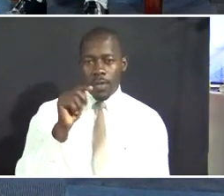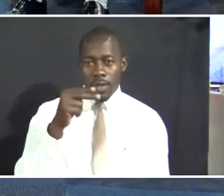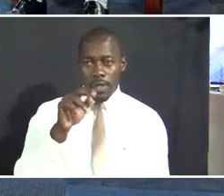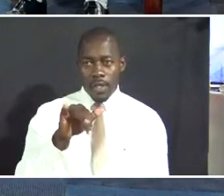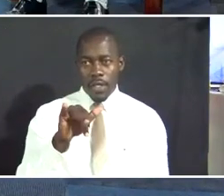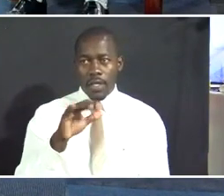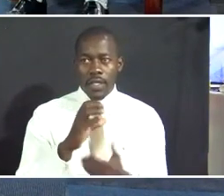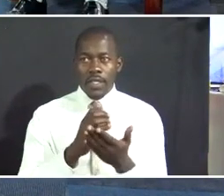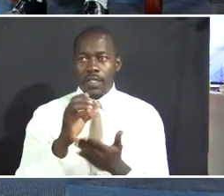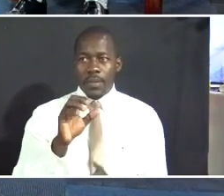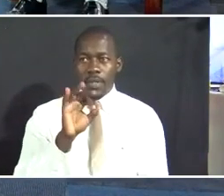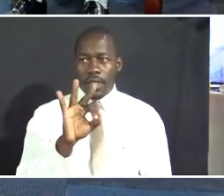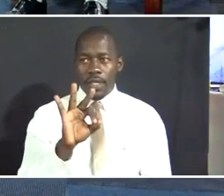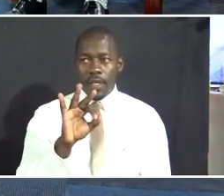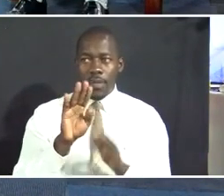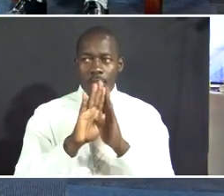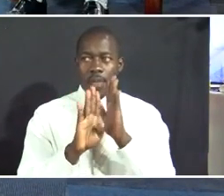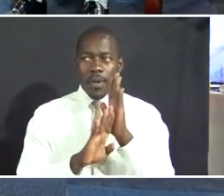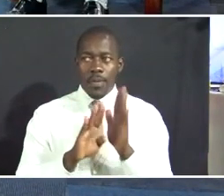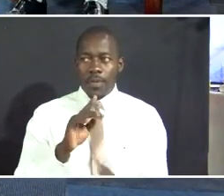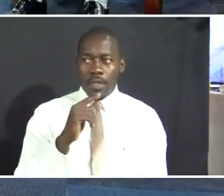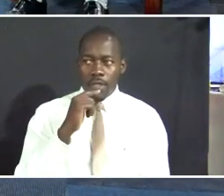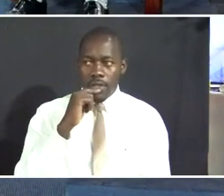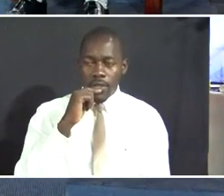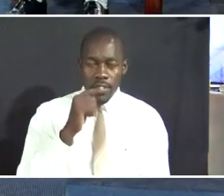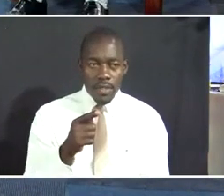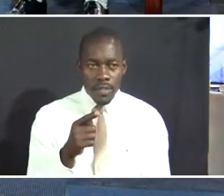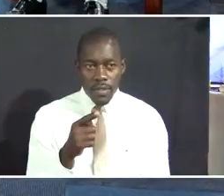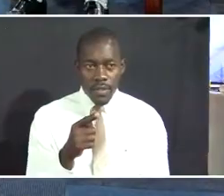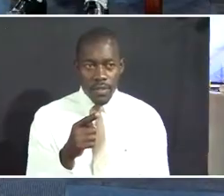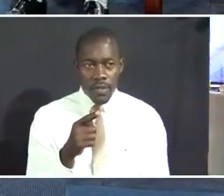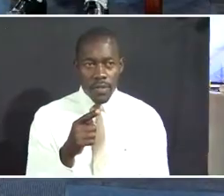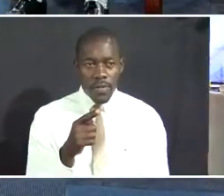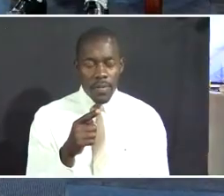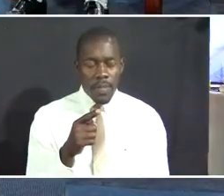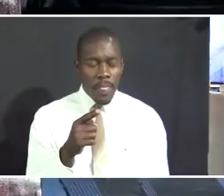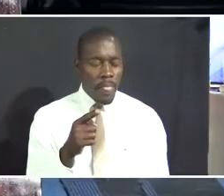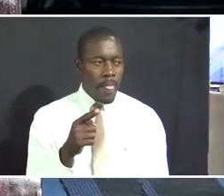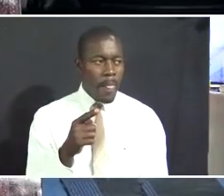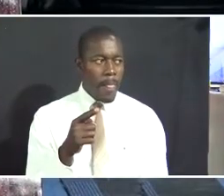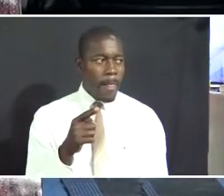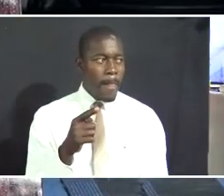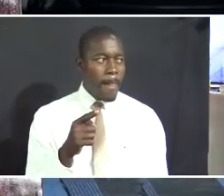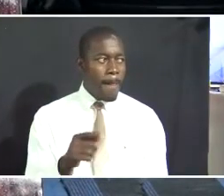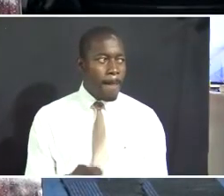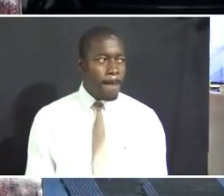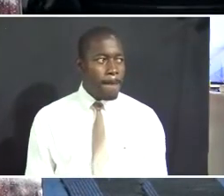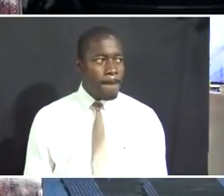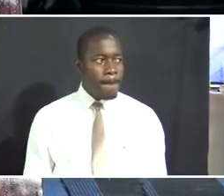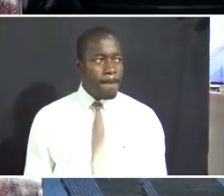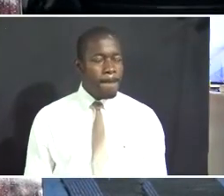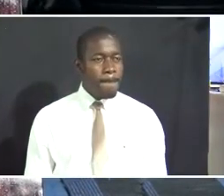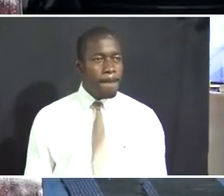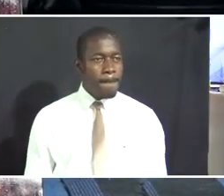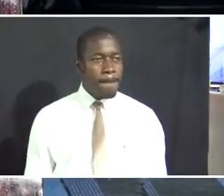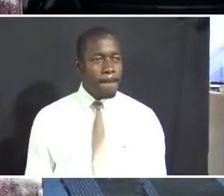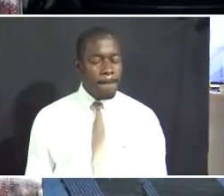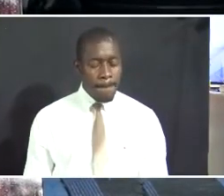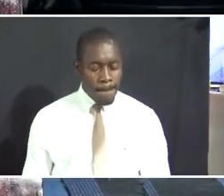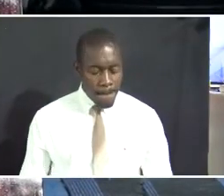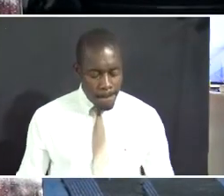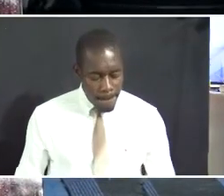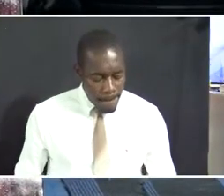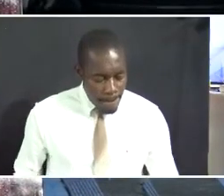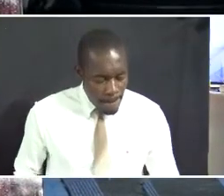3. It says, but know this, that in the last days, pernicious times will come, for men will be lovers